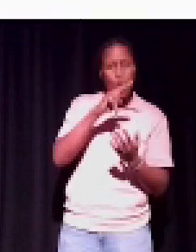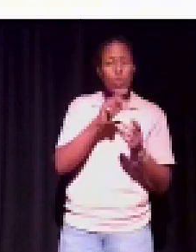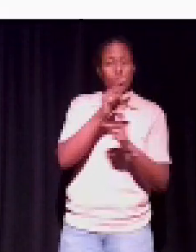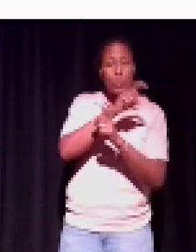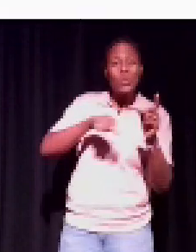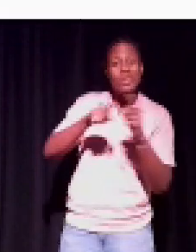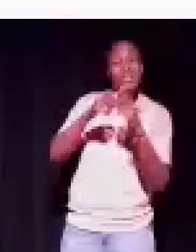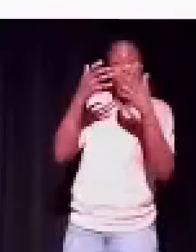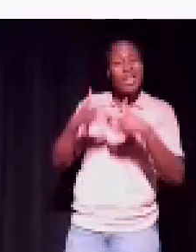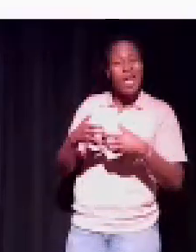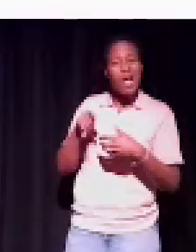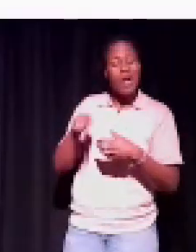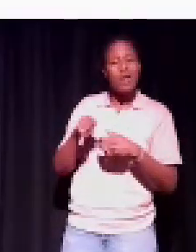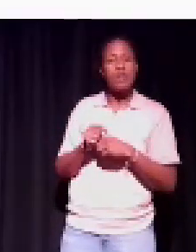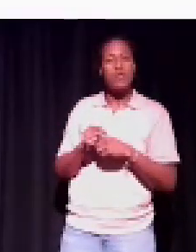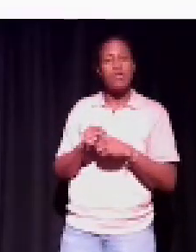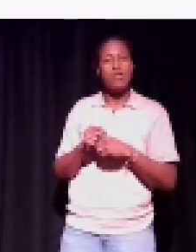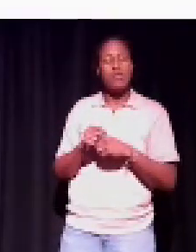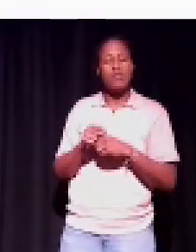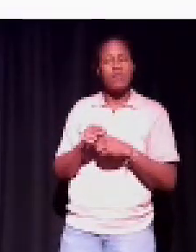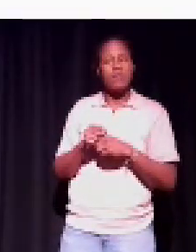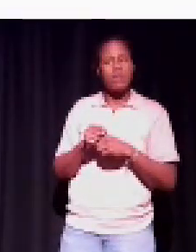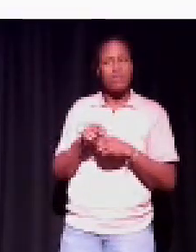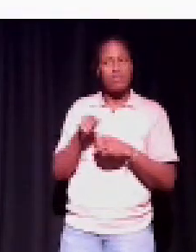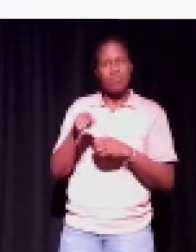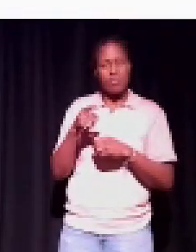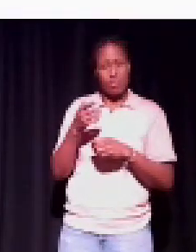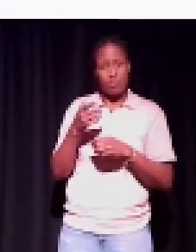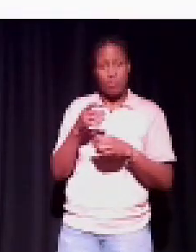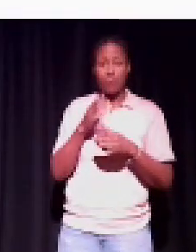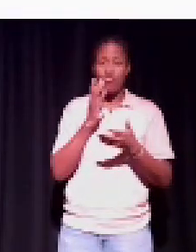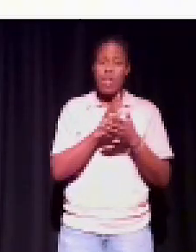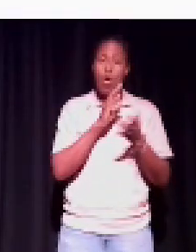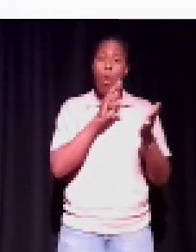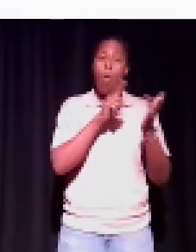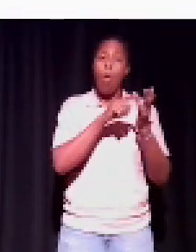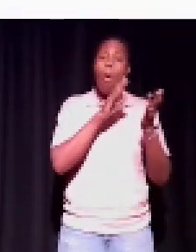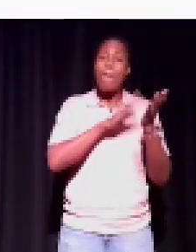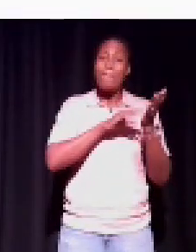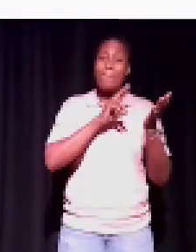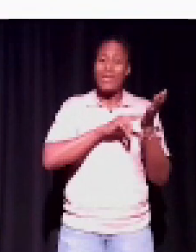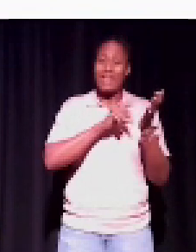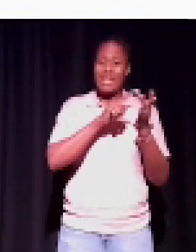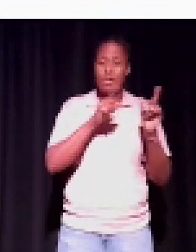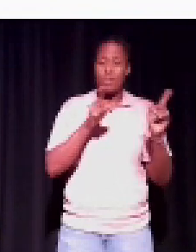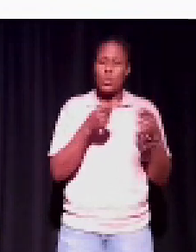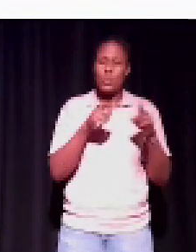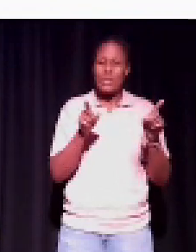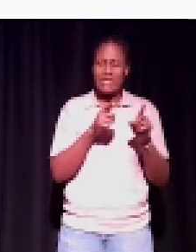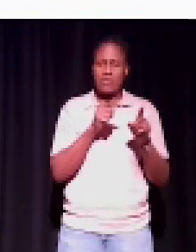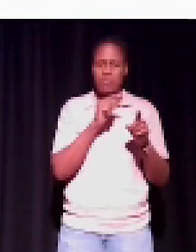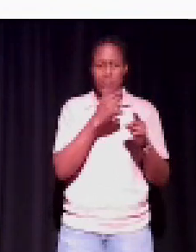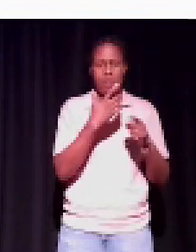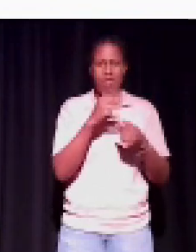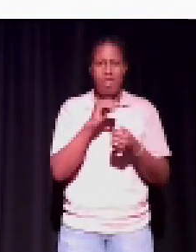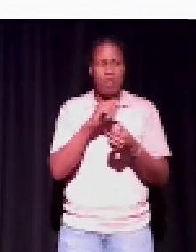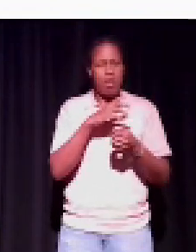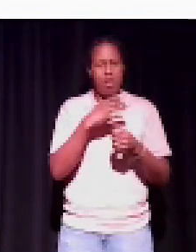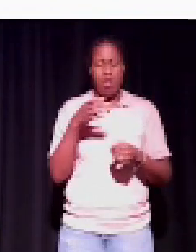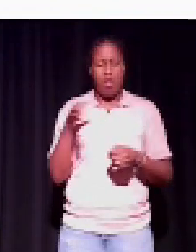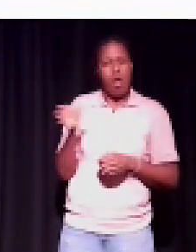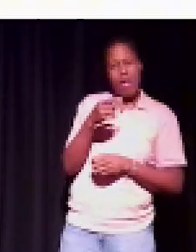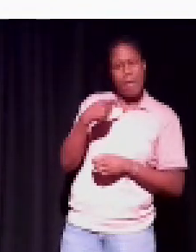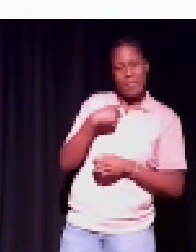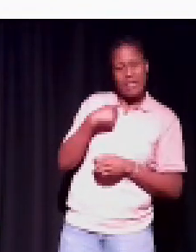an organization called Power to Change. I was doing that for Omni Music. It's why they hired me in the first place. And what that program